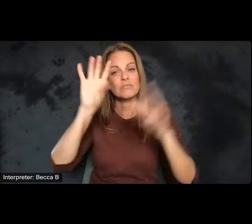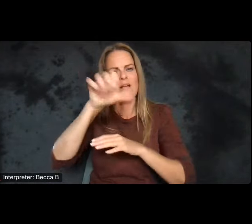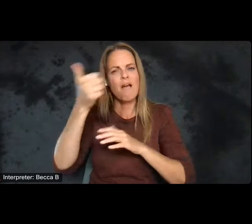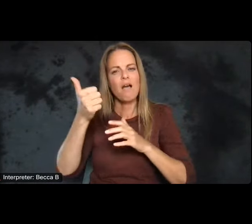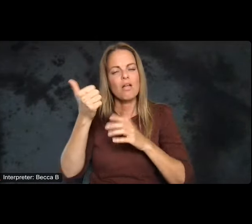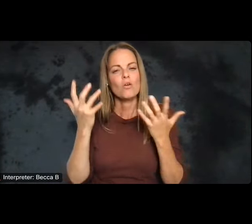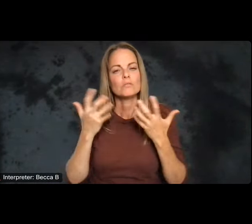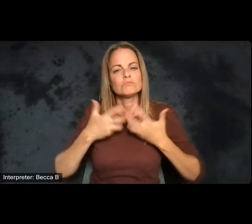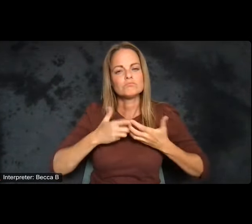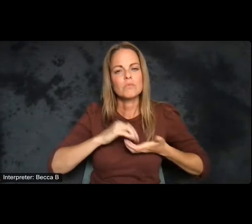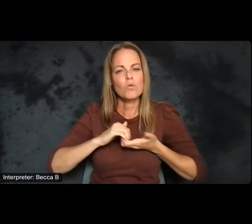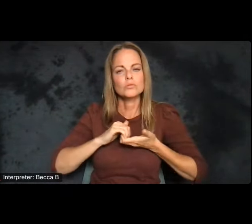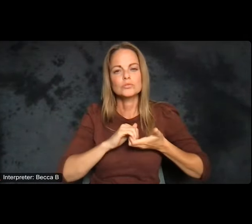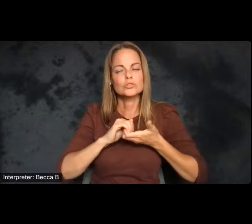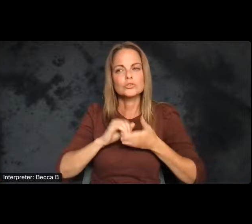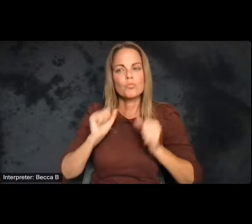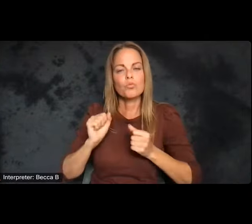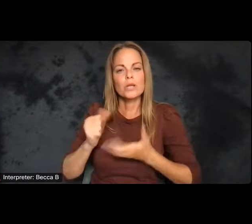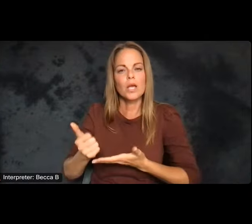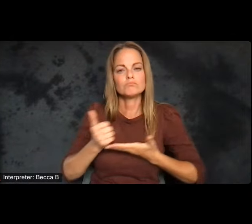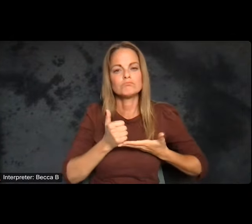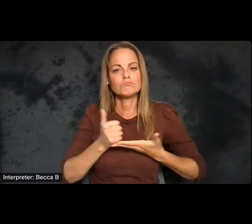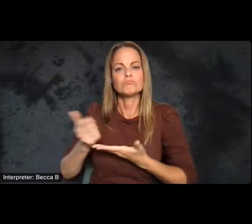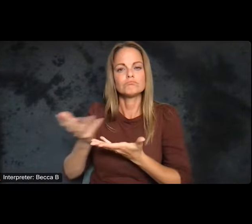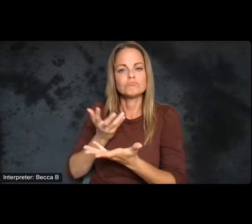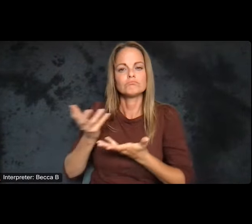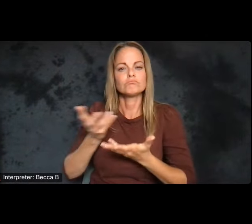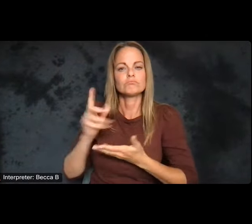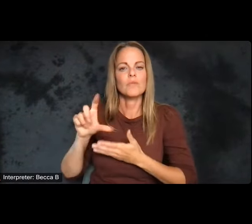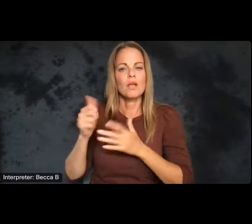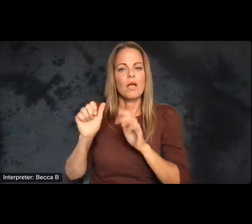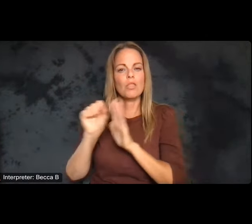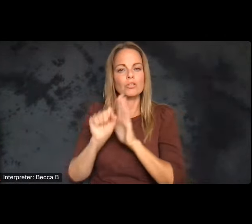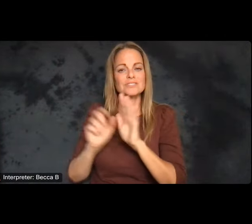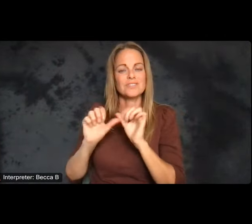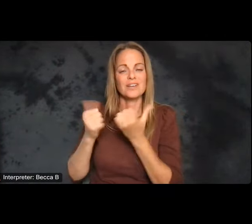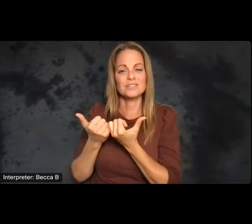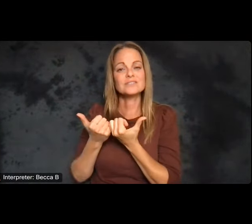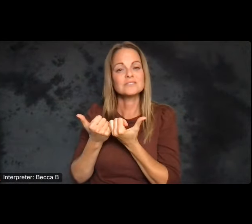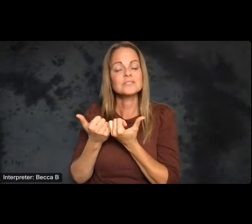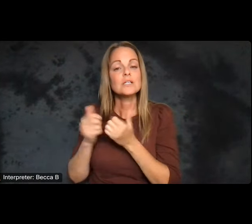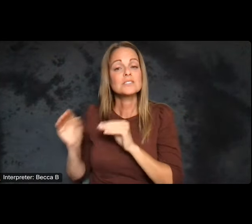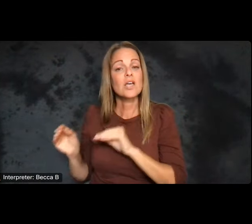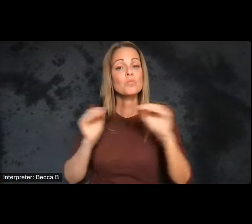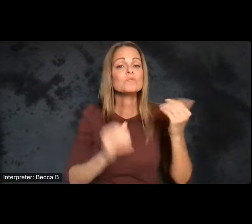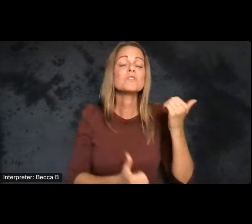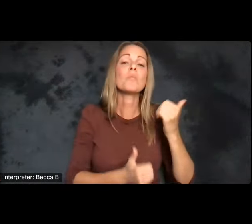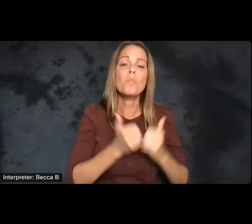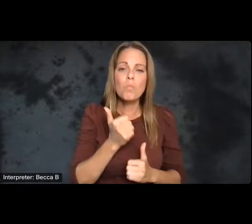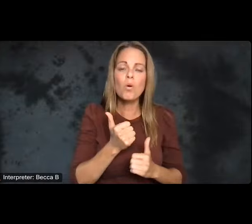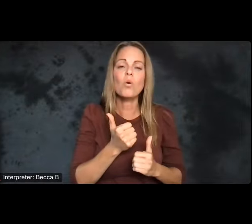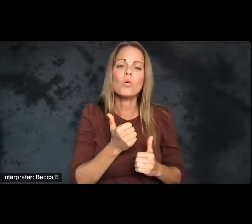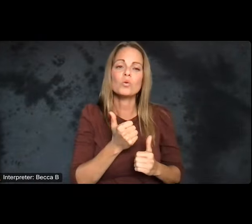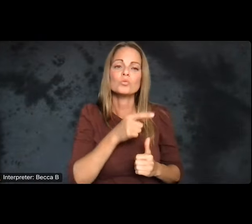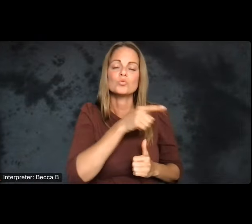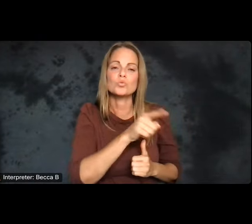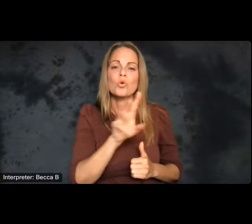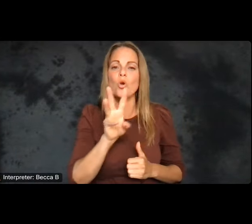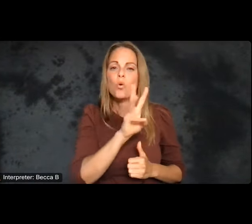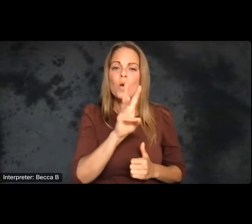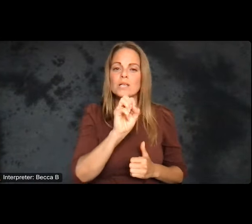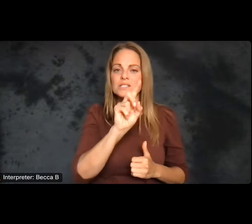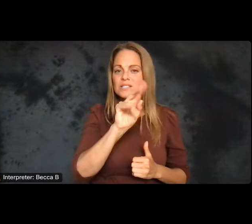state agencies? And that reconfiguration moves most of our assets to West Salina in proximity to 3 other state